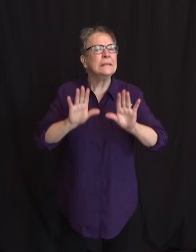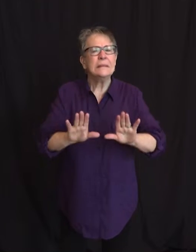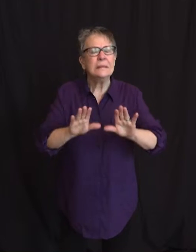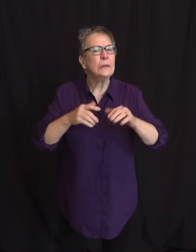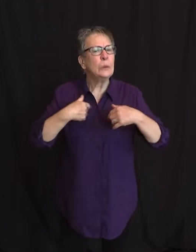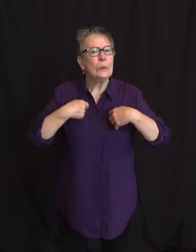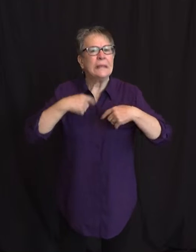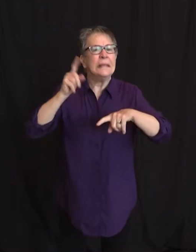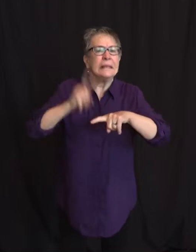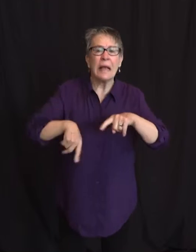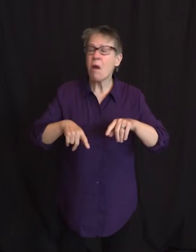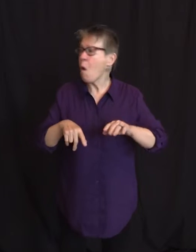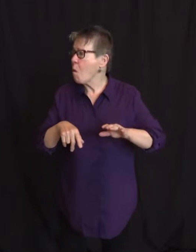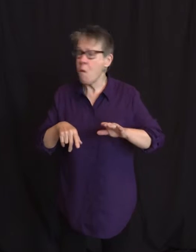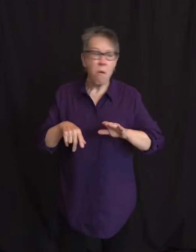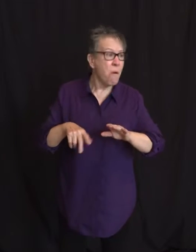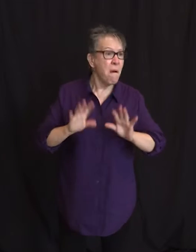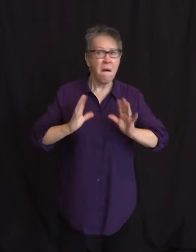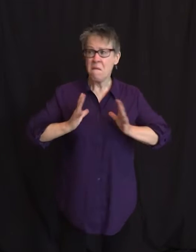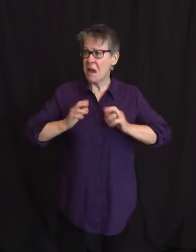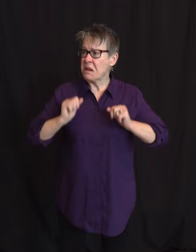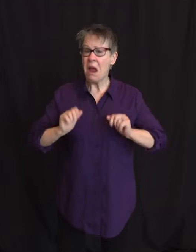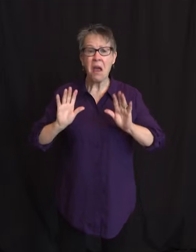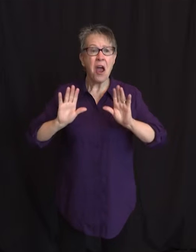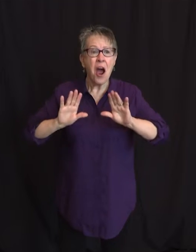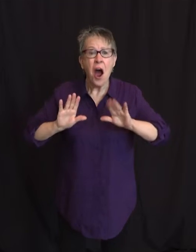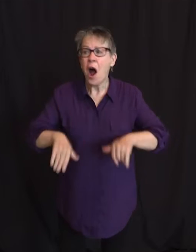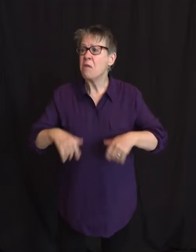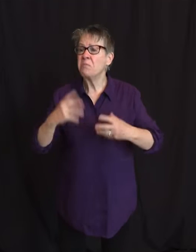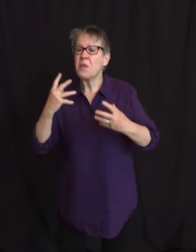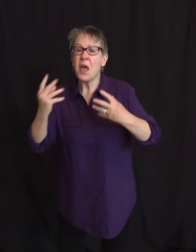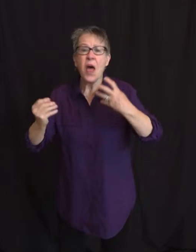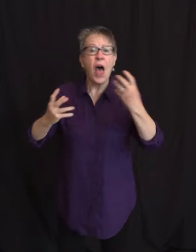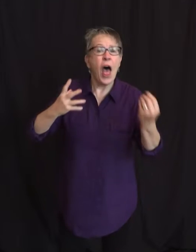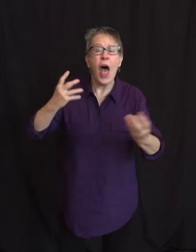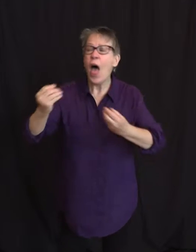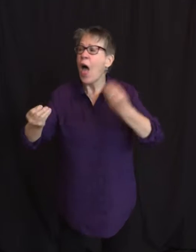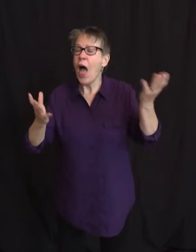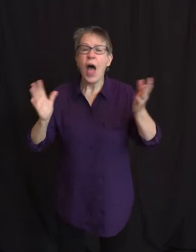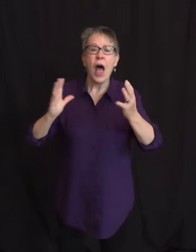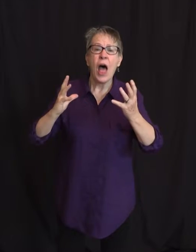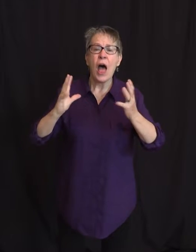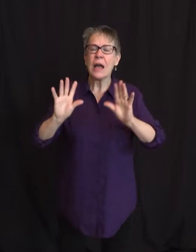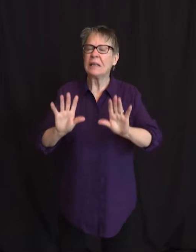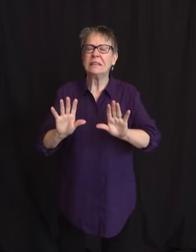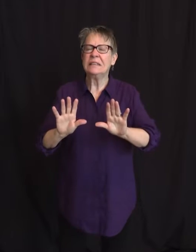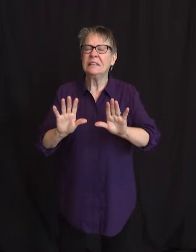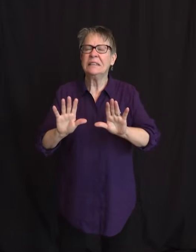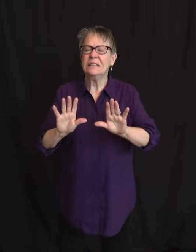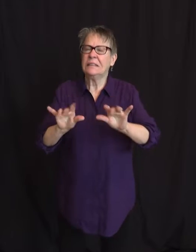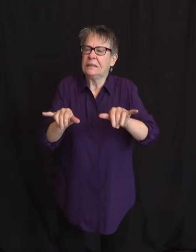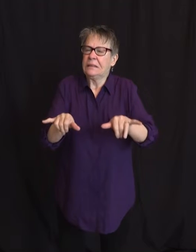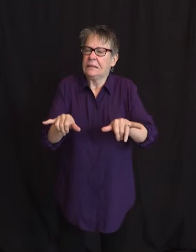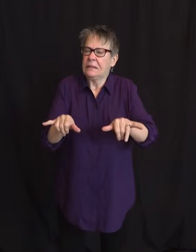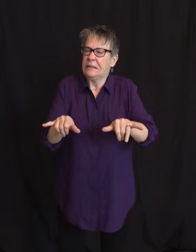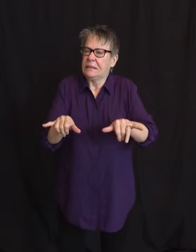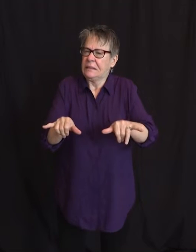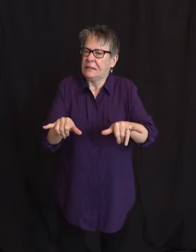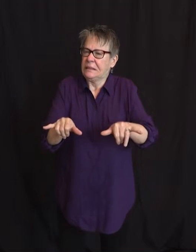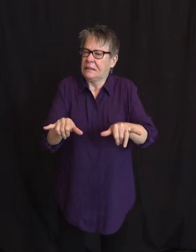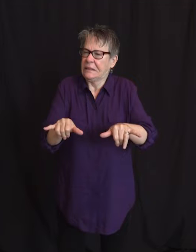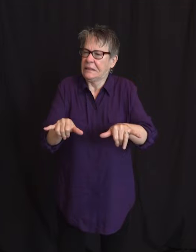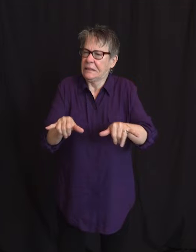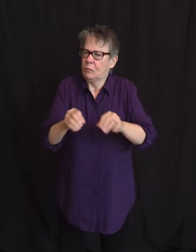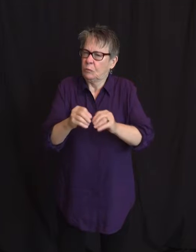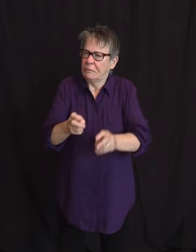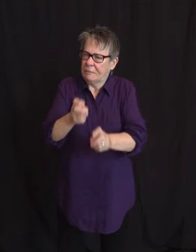see ourselves skidding off this road. As I've said several times before, I and everyone up here and our respective